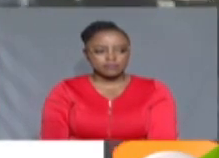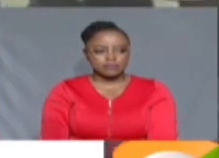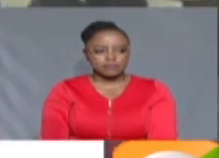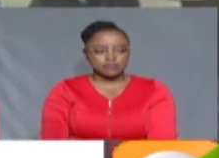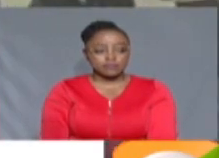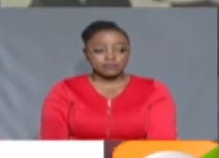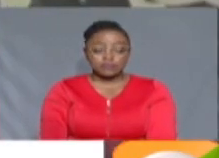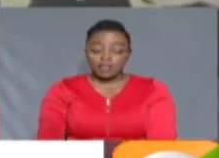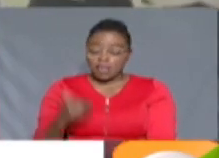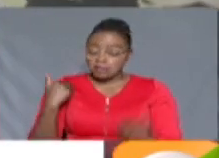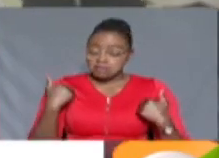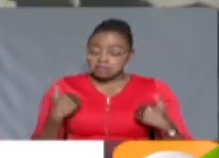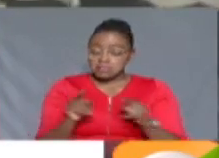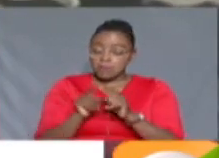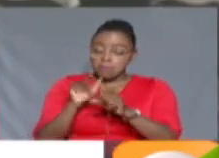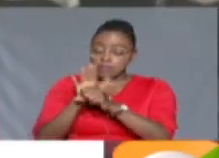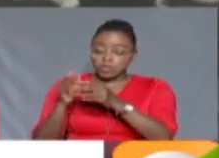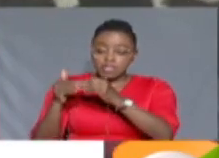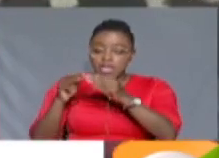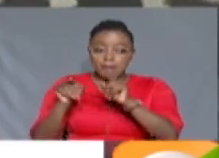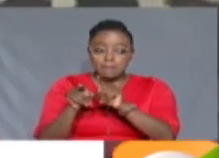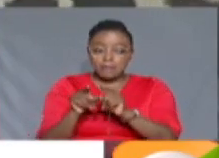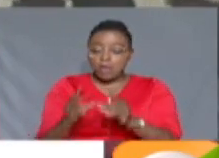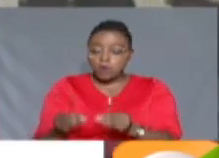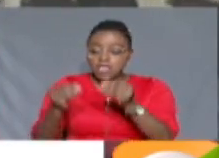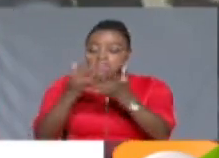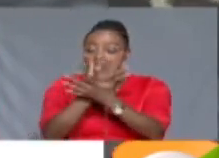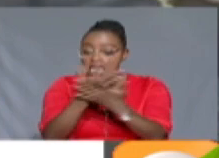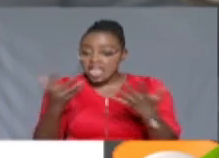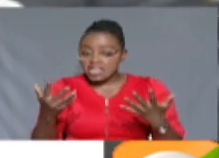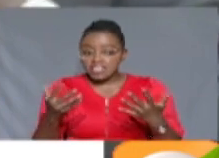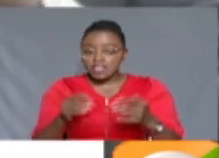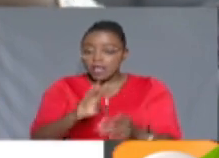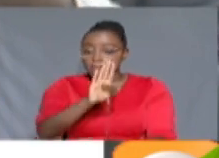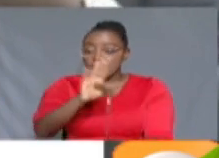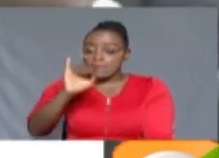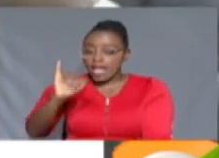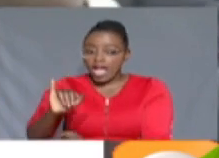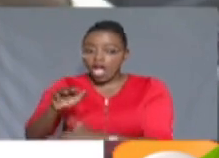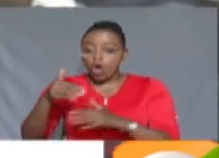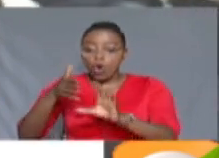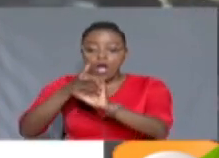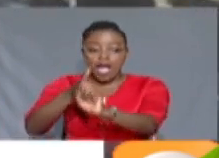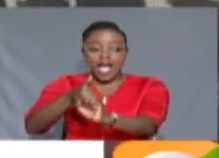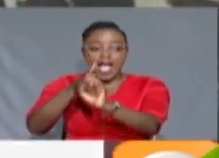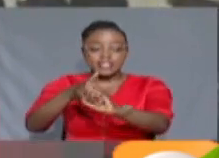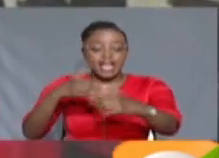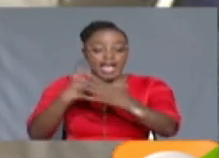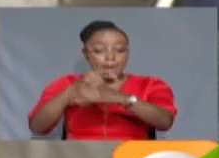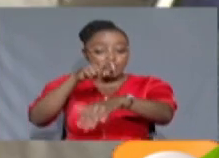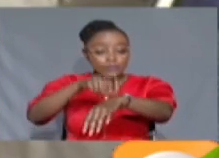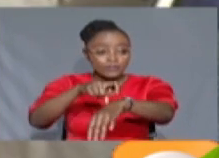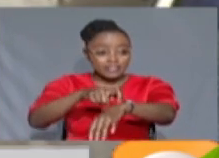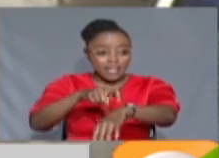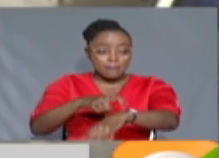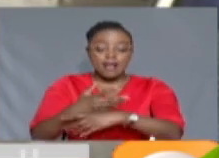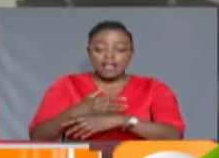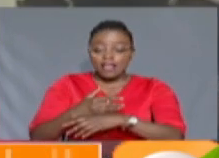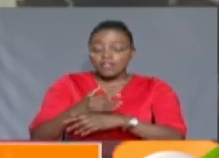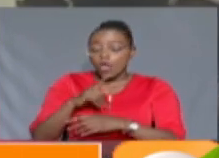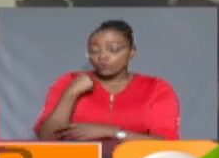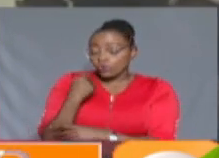As the majority leader in the Senate, I will not table anything of BBI or handshake until the